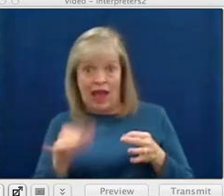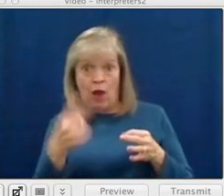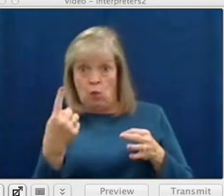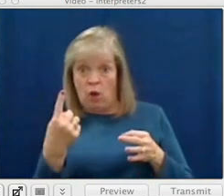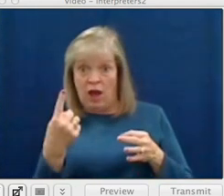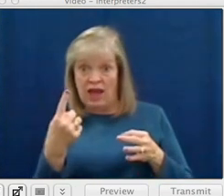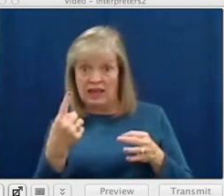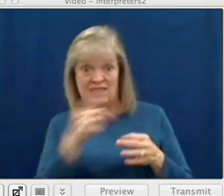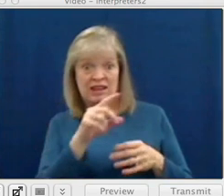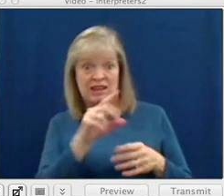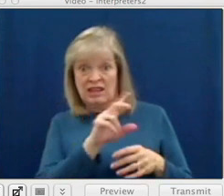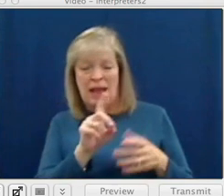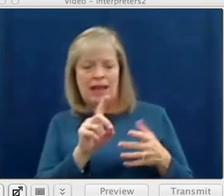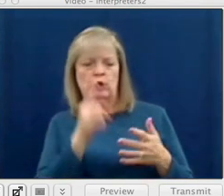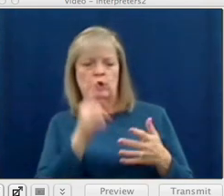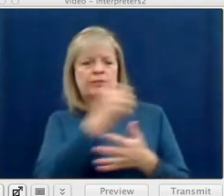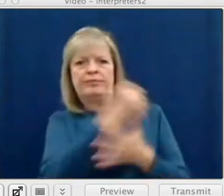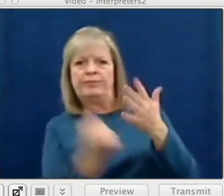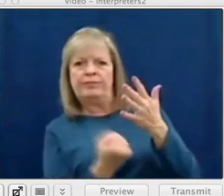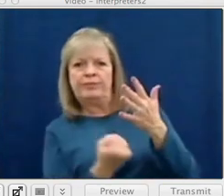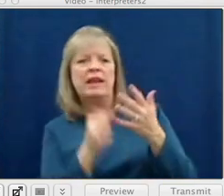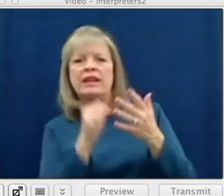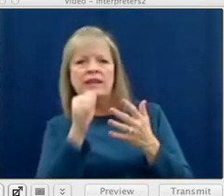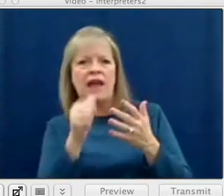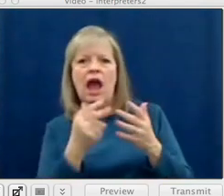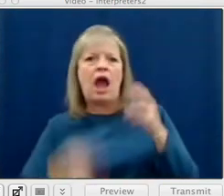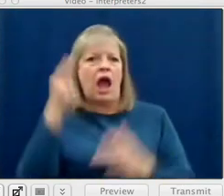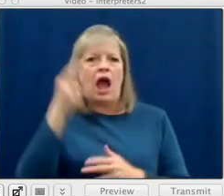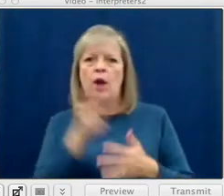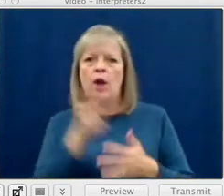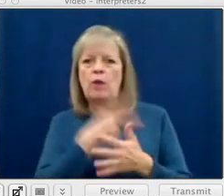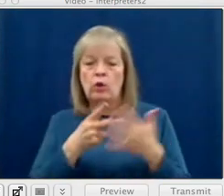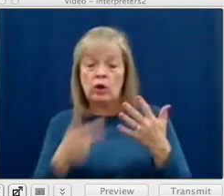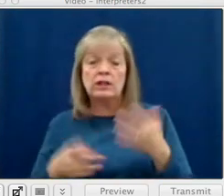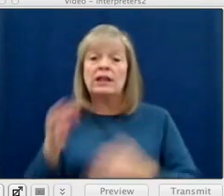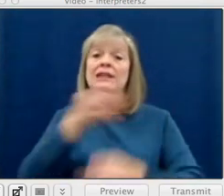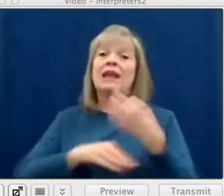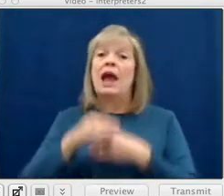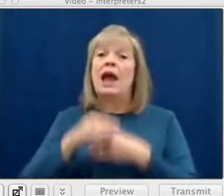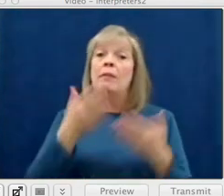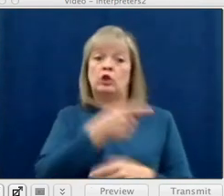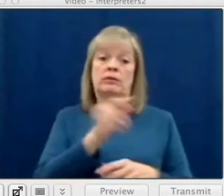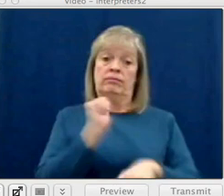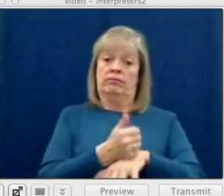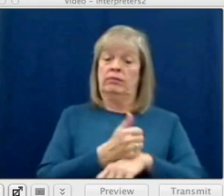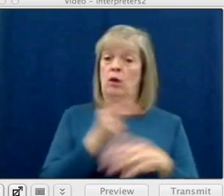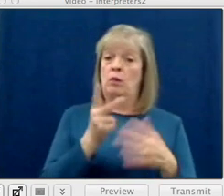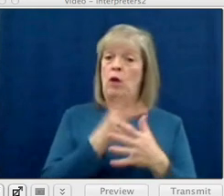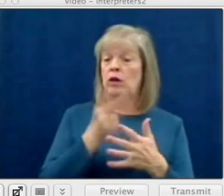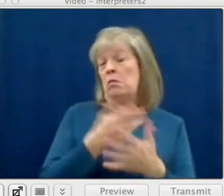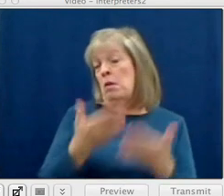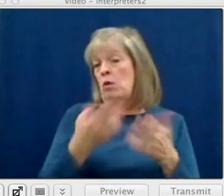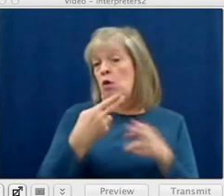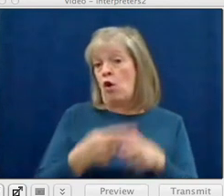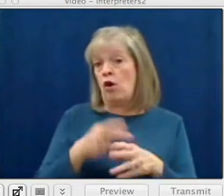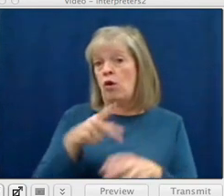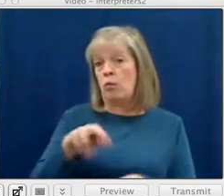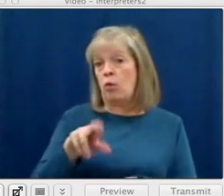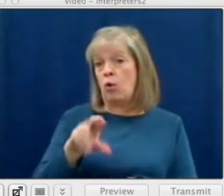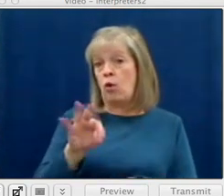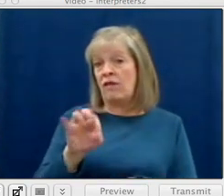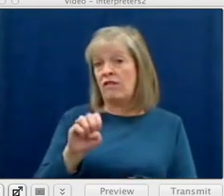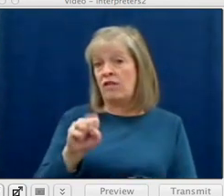prioritized in this moment is what you might, I guess, call professionalism. When you're in an environment where that's an expectation